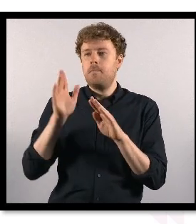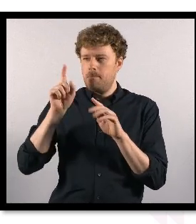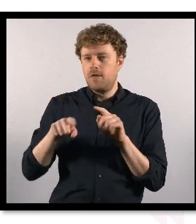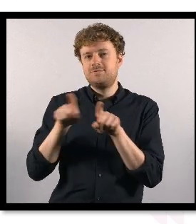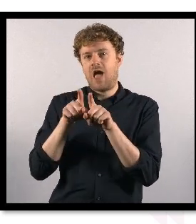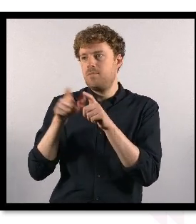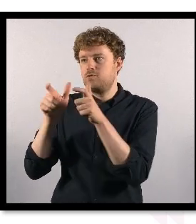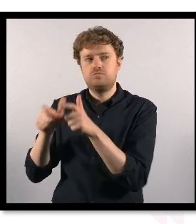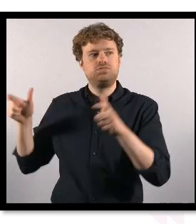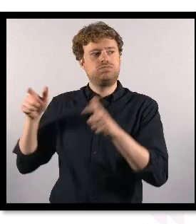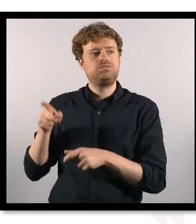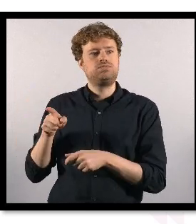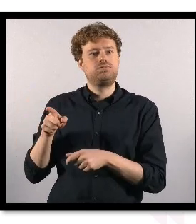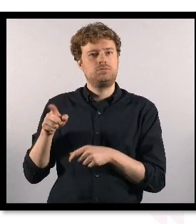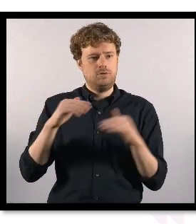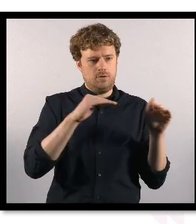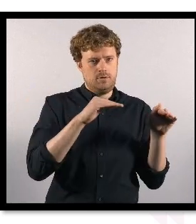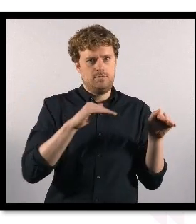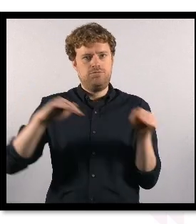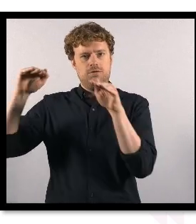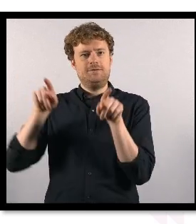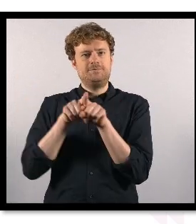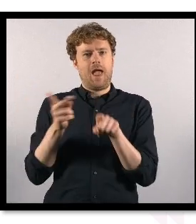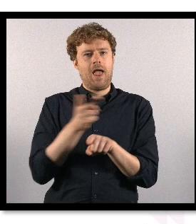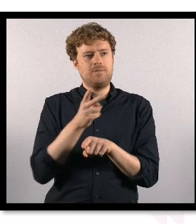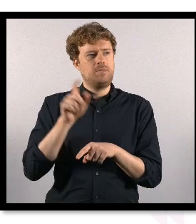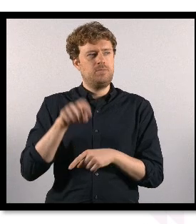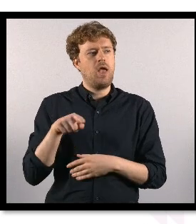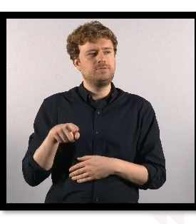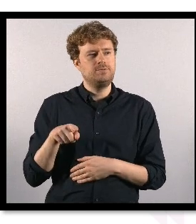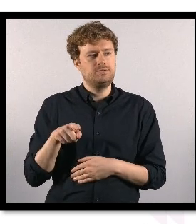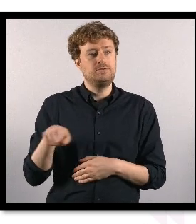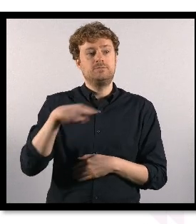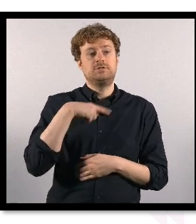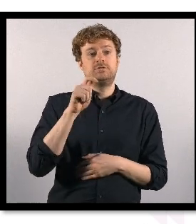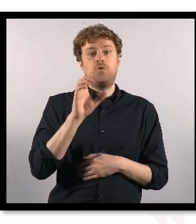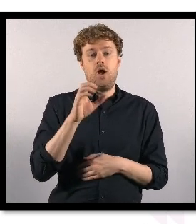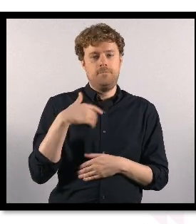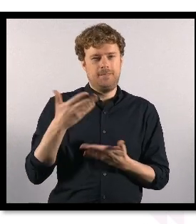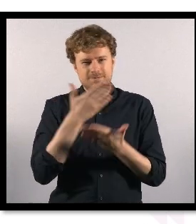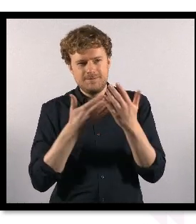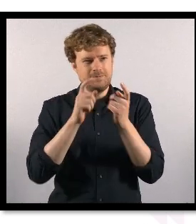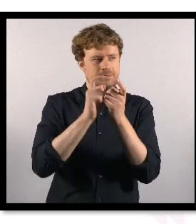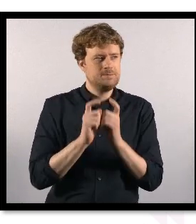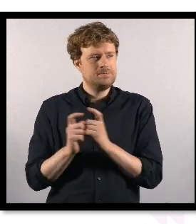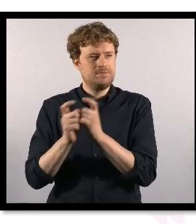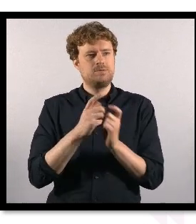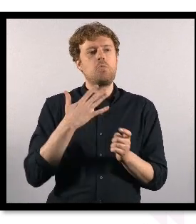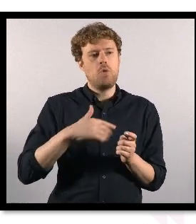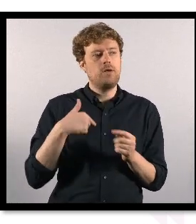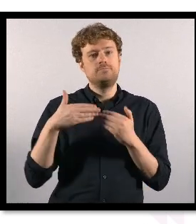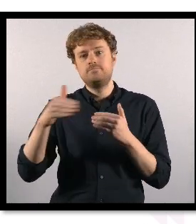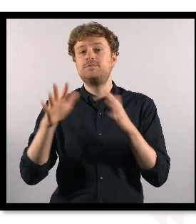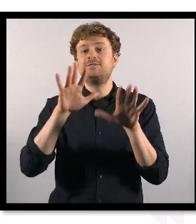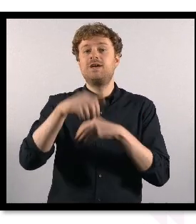Following up on what Katie explained, so we have these different levels in the CNCF projects, sandbox, incubation,